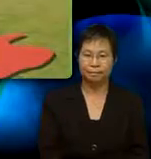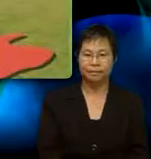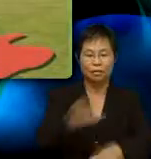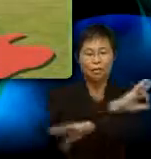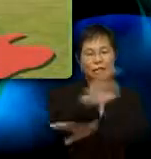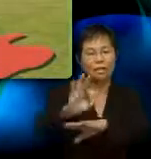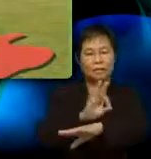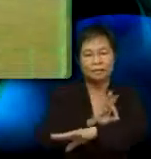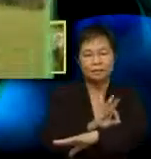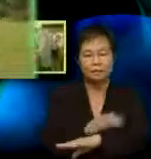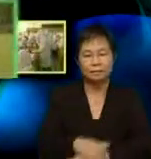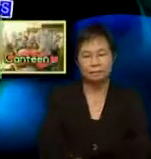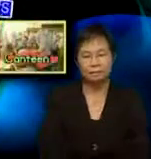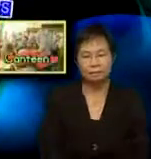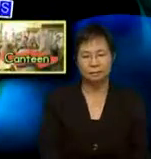Field,